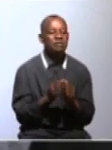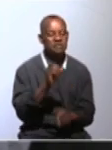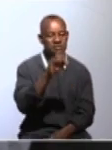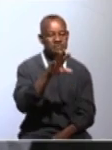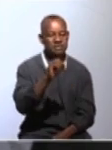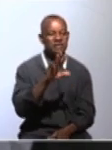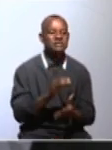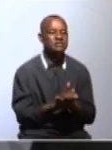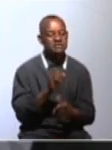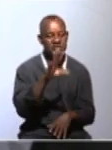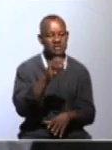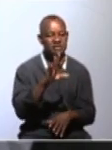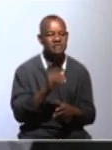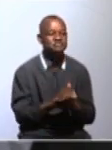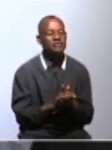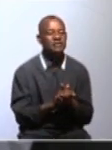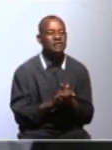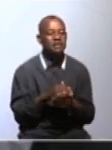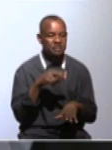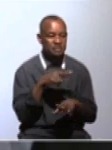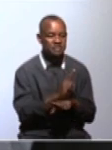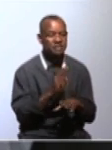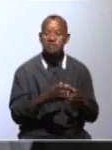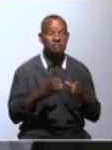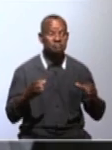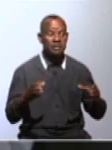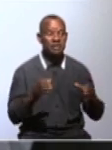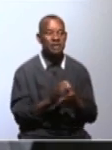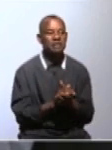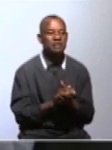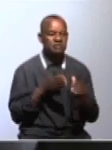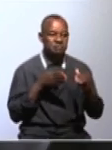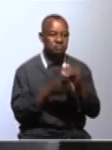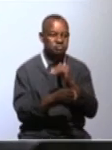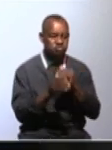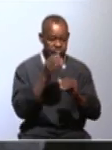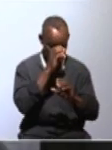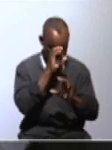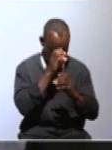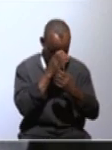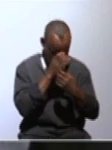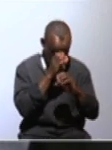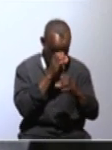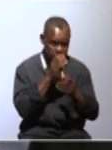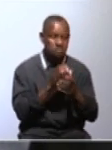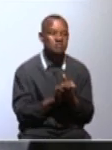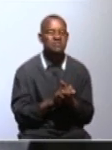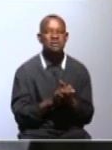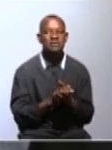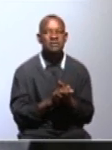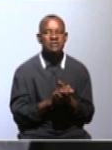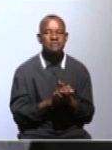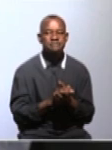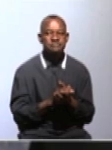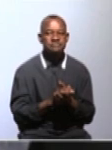biggest laboratory, and then to the coast. And then as the